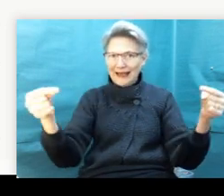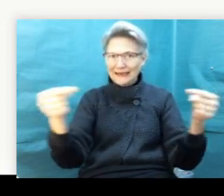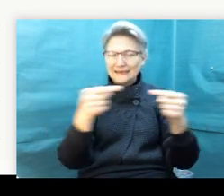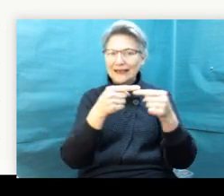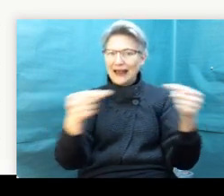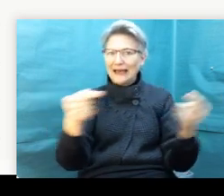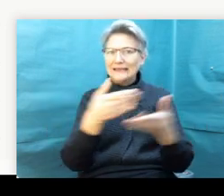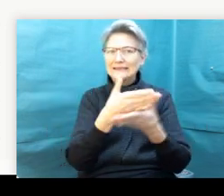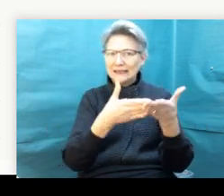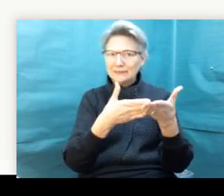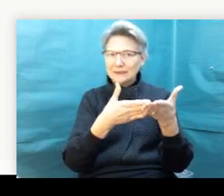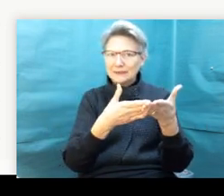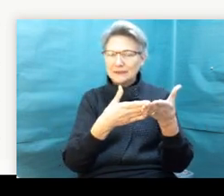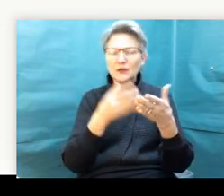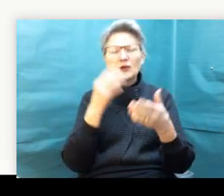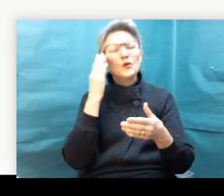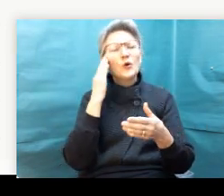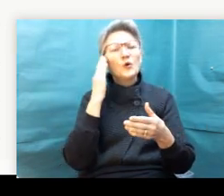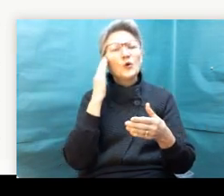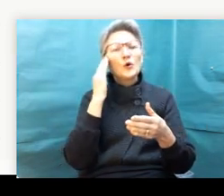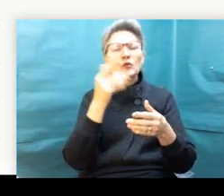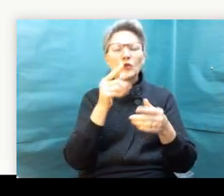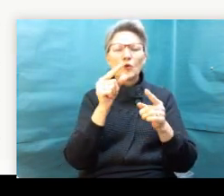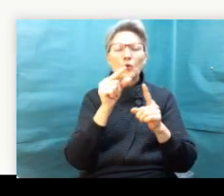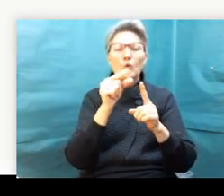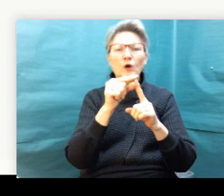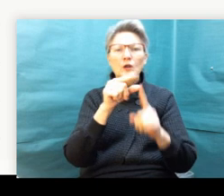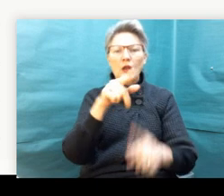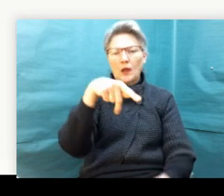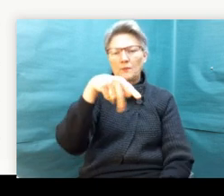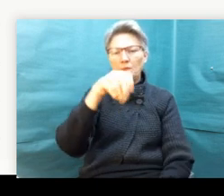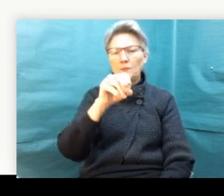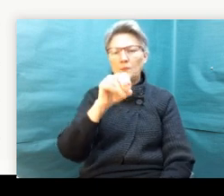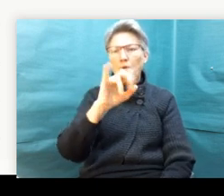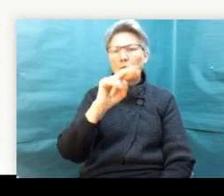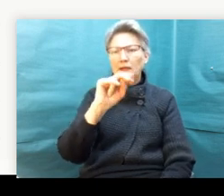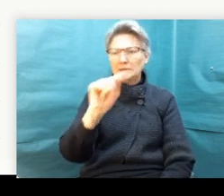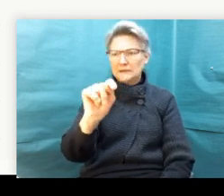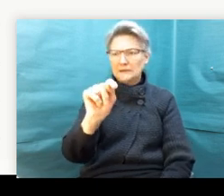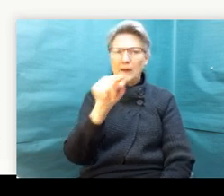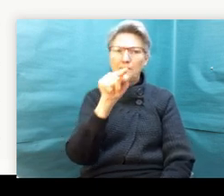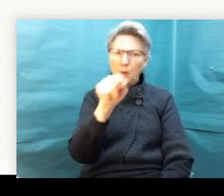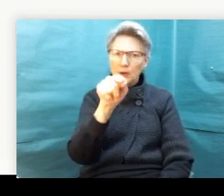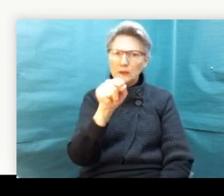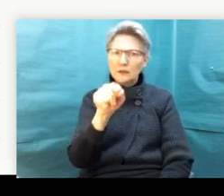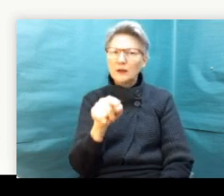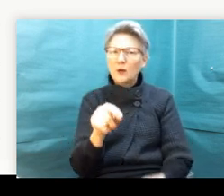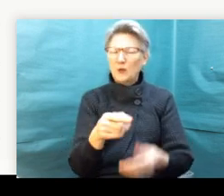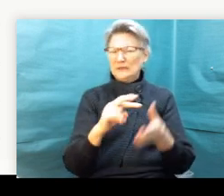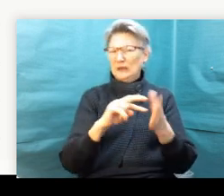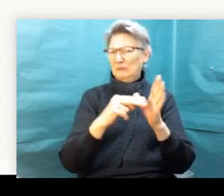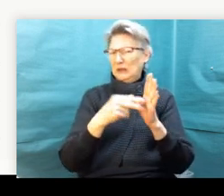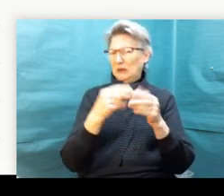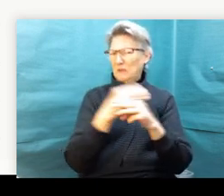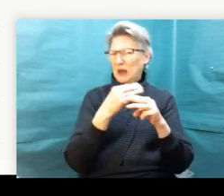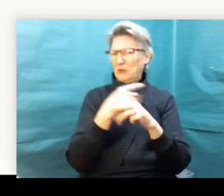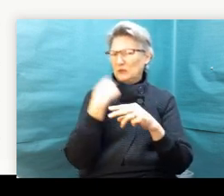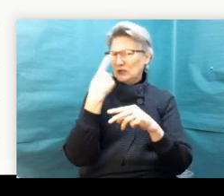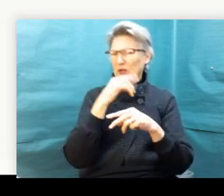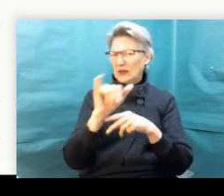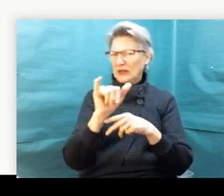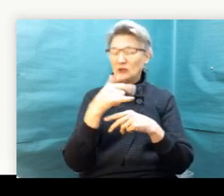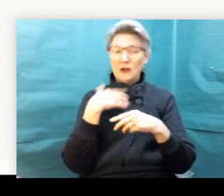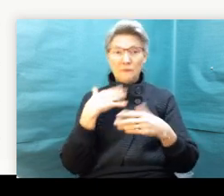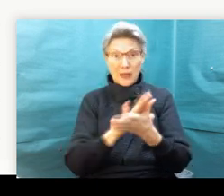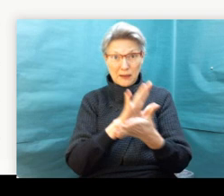probably heard of the word point before, right? But what does that mean in math? Think about, what does a point look like? If you have a piece of